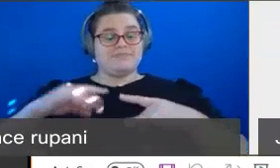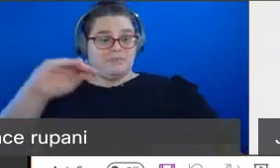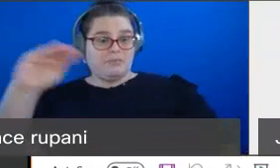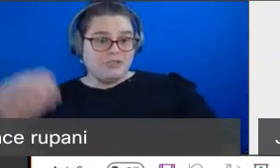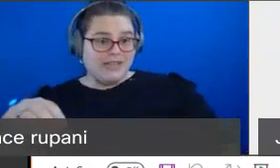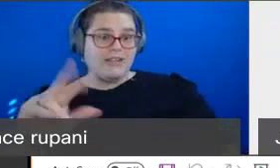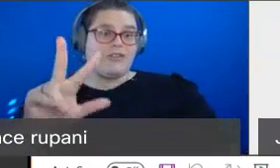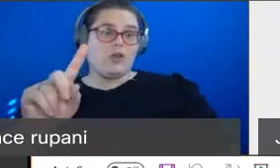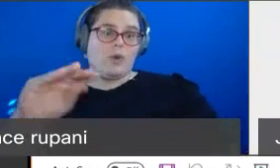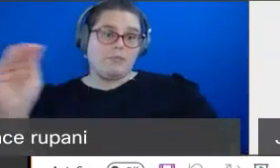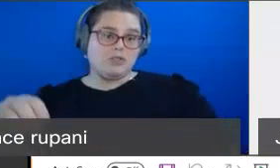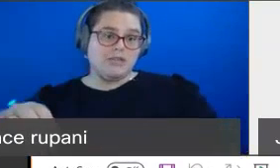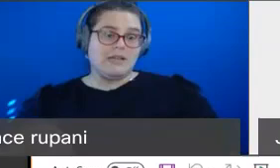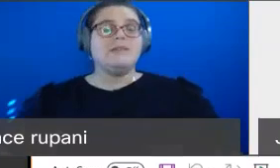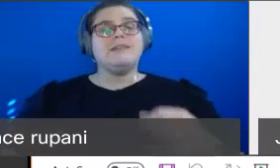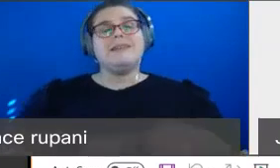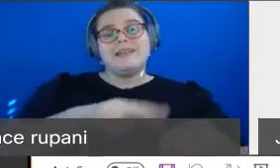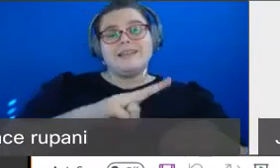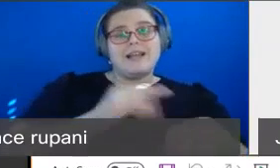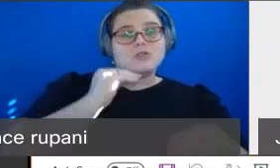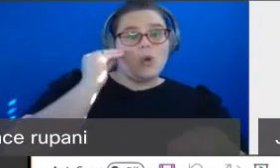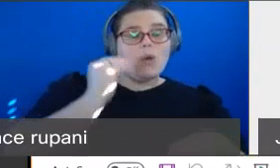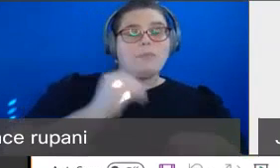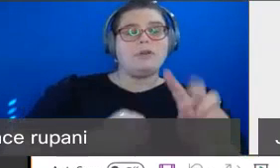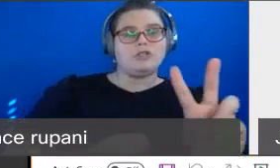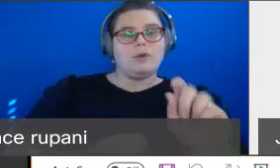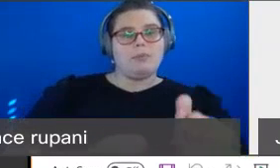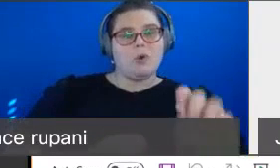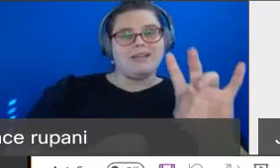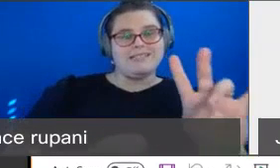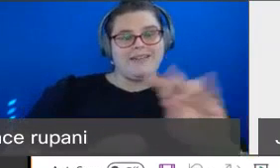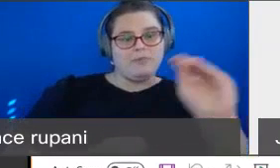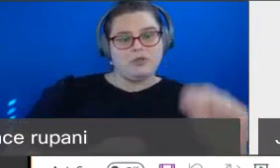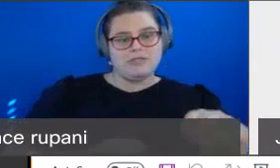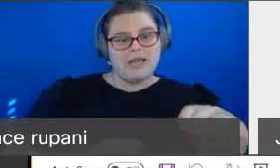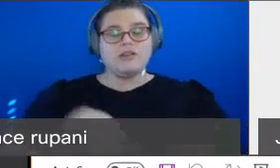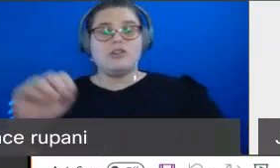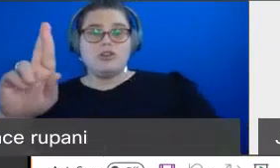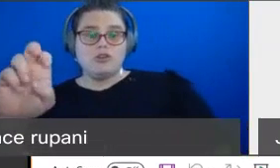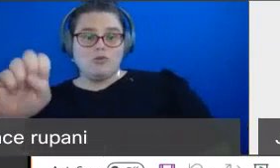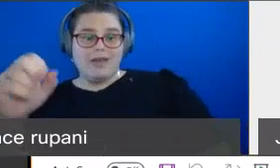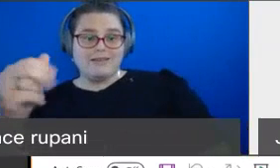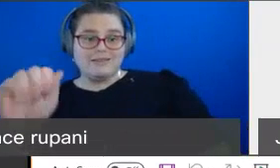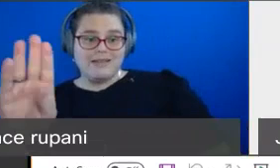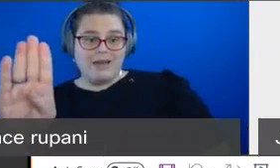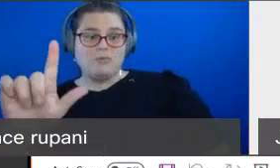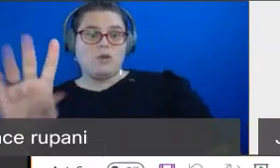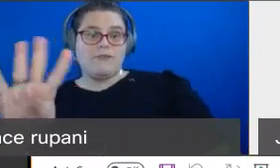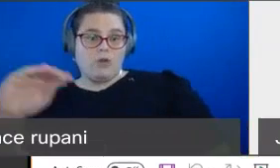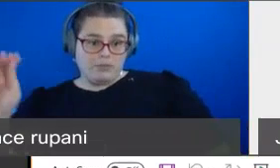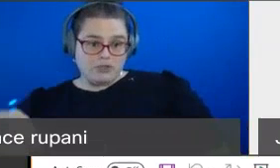at 2.7%. In residential habilitation, 24%. In supported